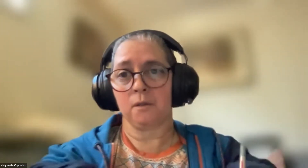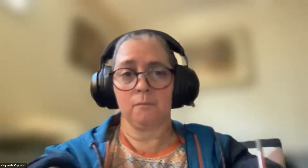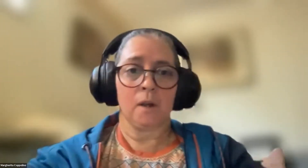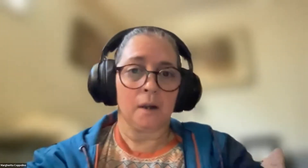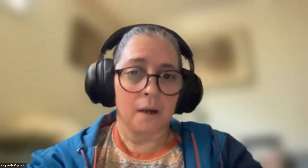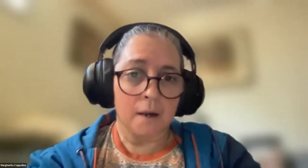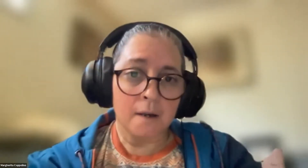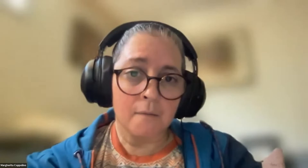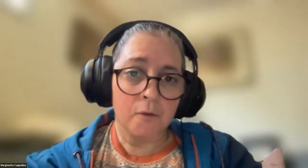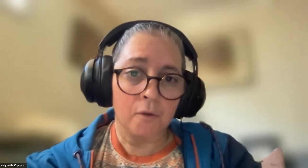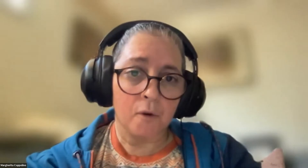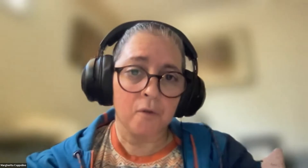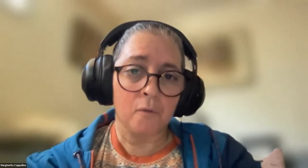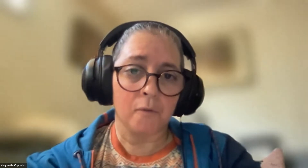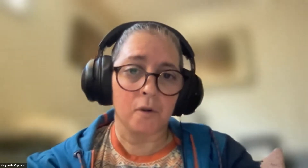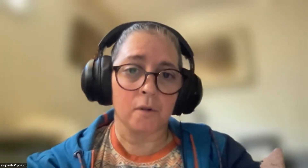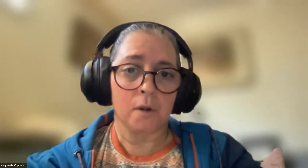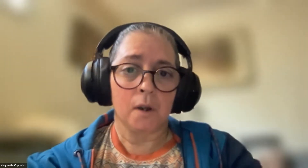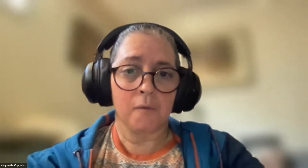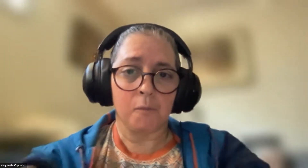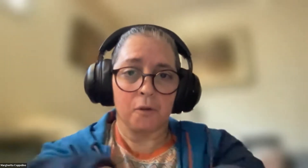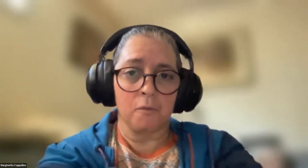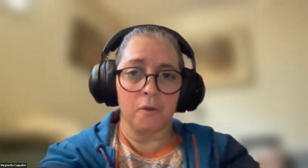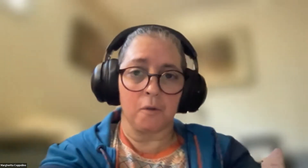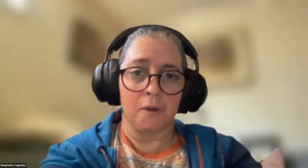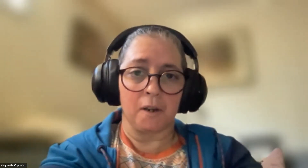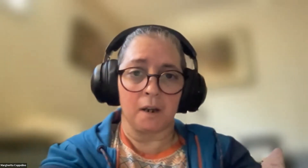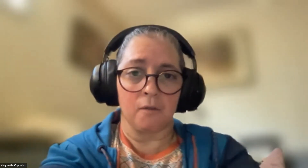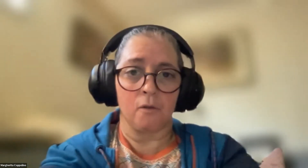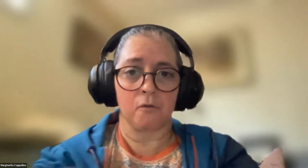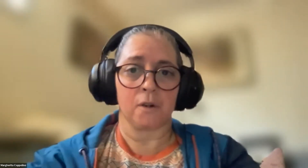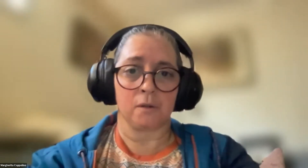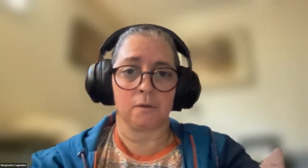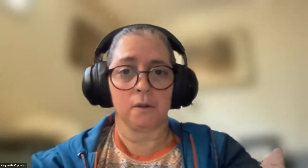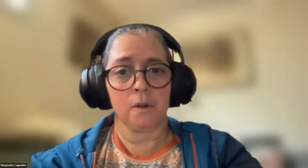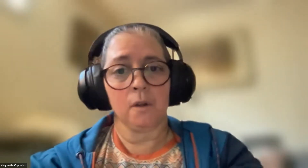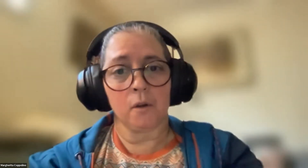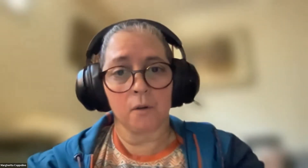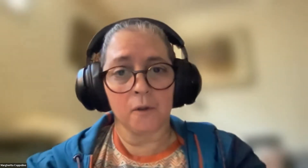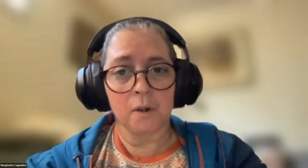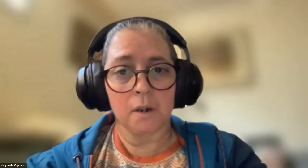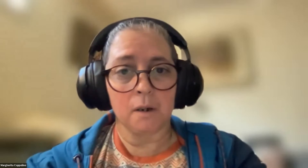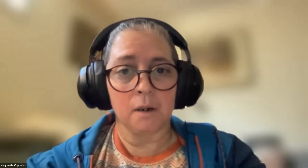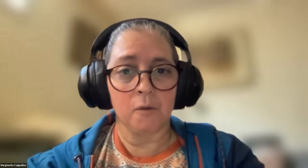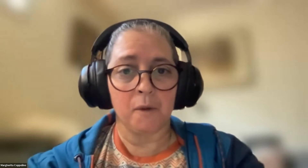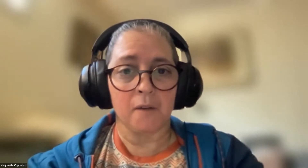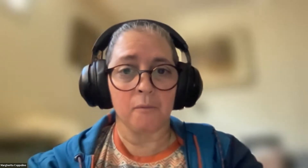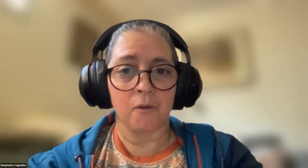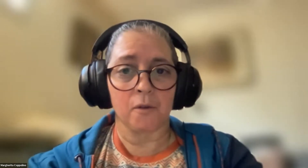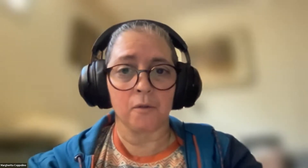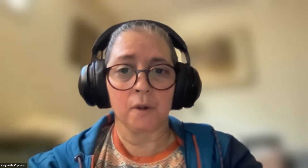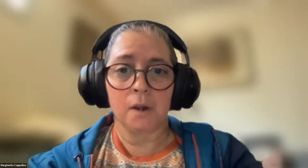impact. So the question we've got, if a person with a disability has contracted COVID and lives